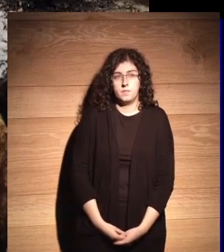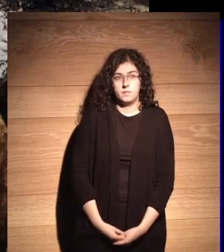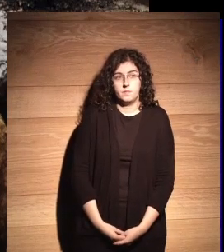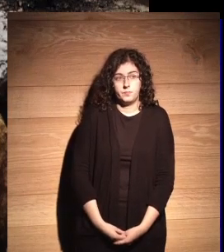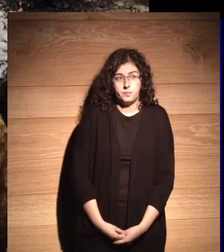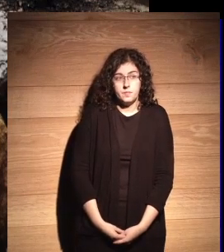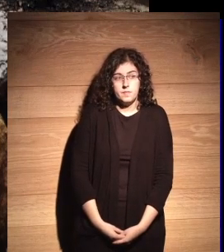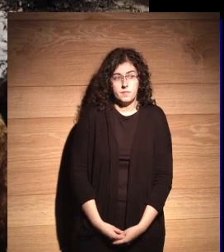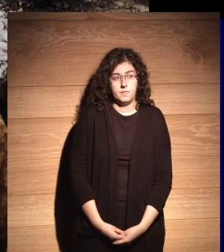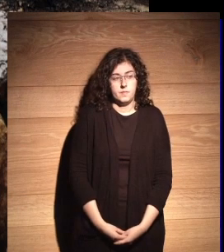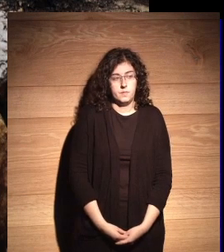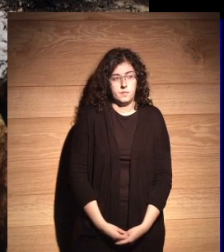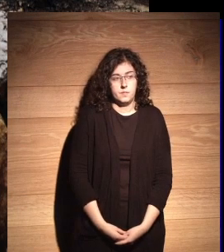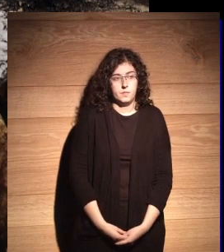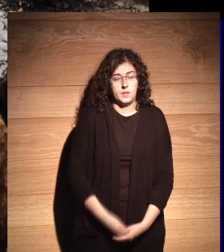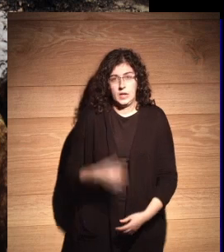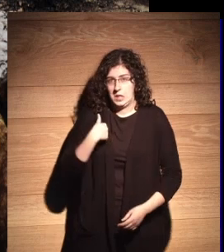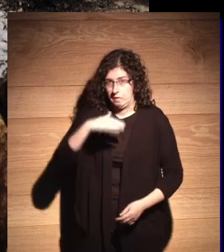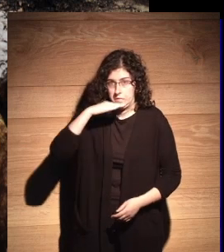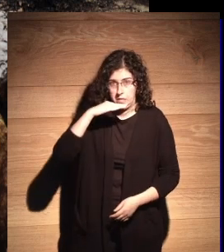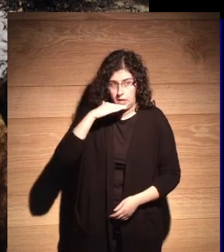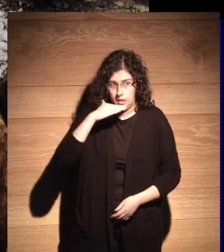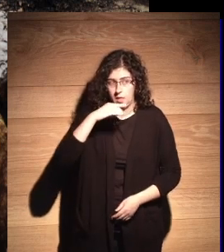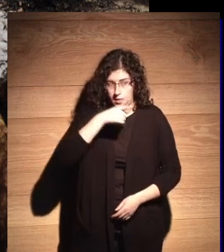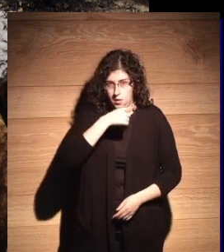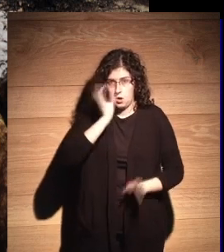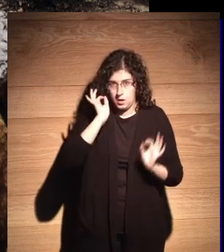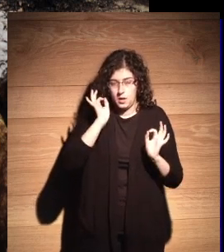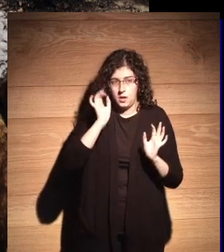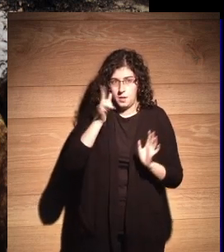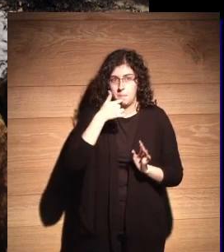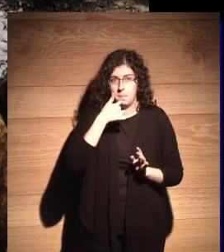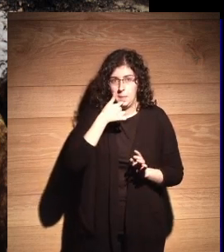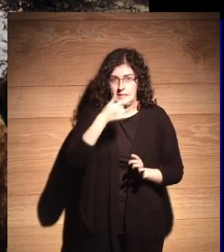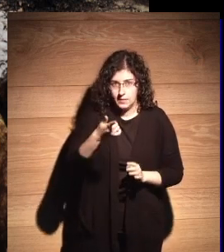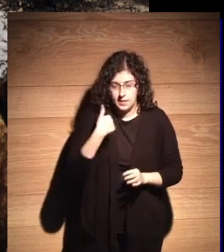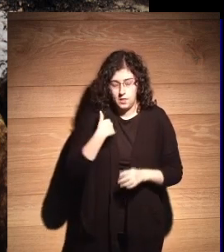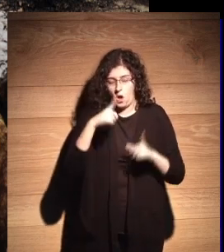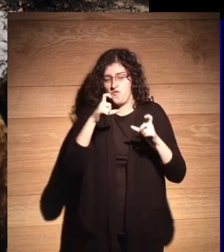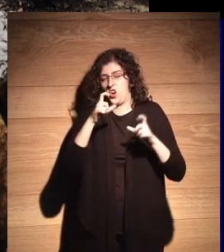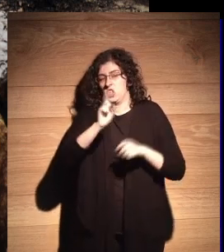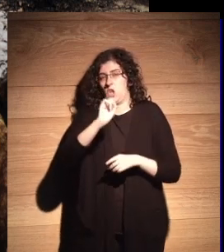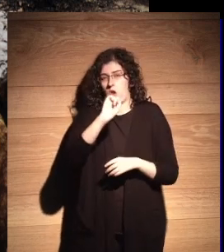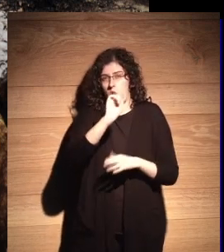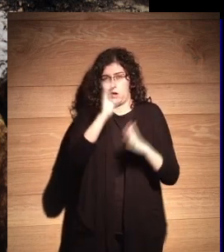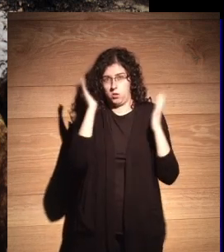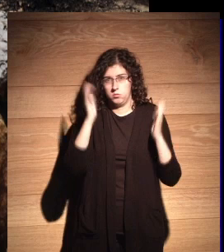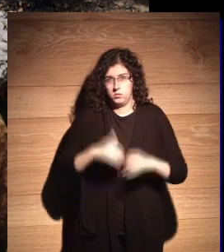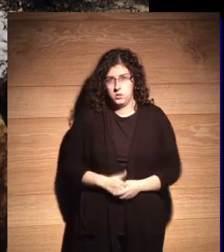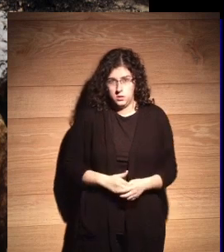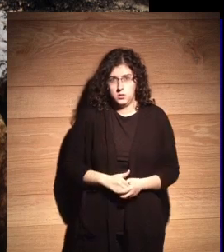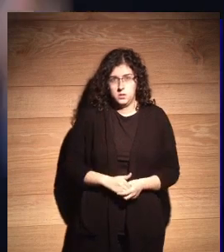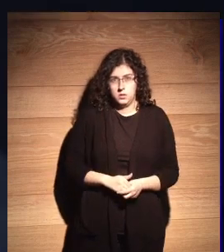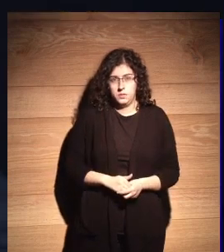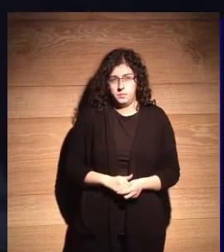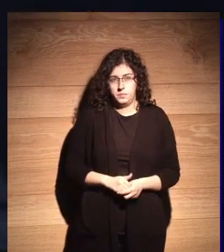He was pissed off. He said, "No photo, no photo." You can see it in before his he turned eyes. around,